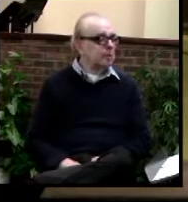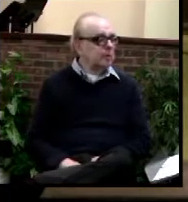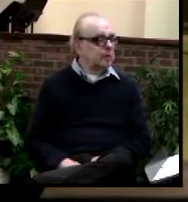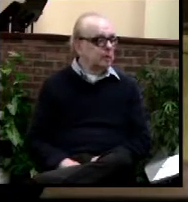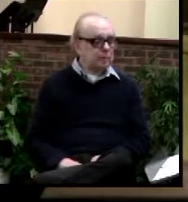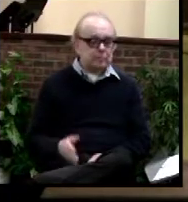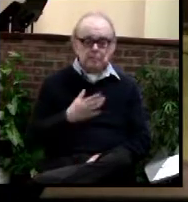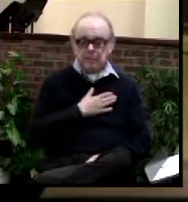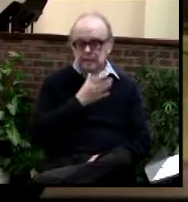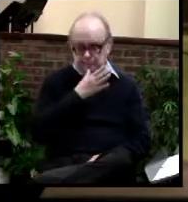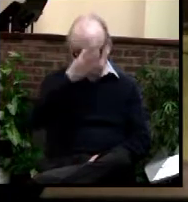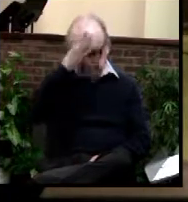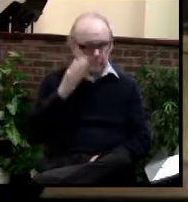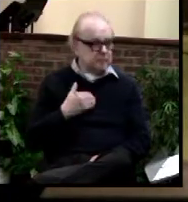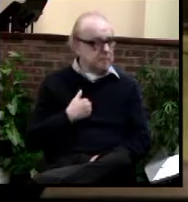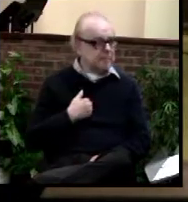My mom and dad had